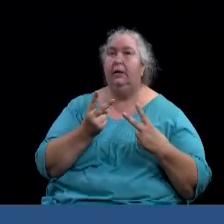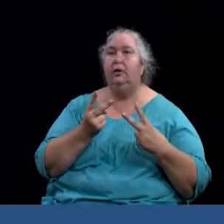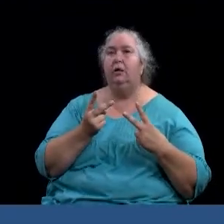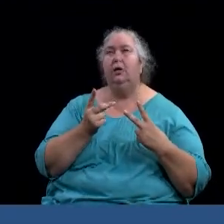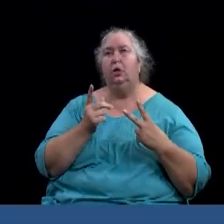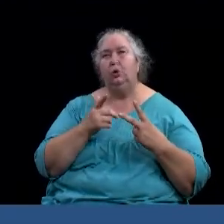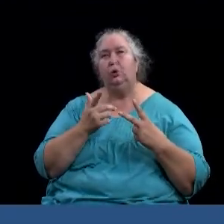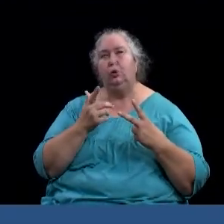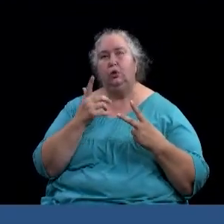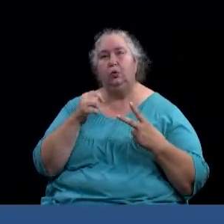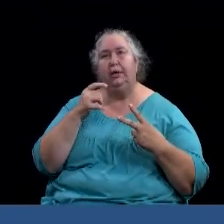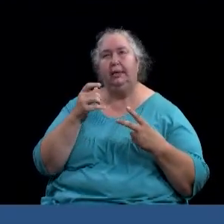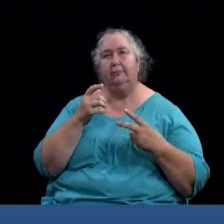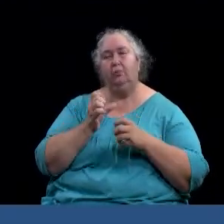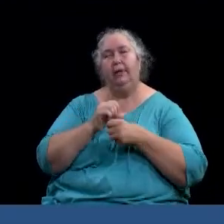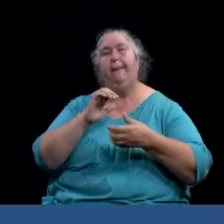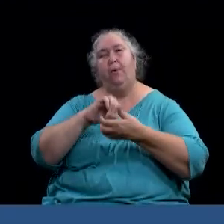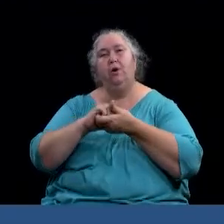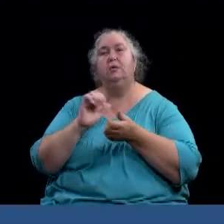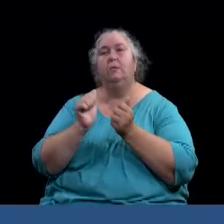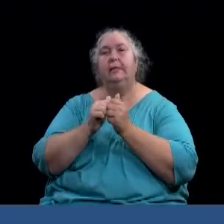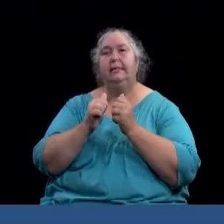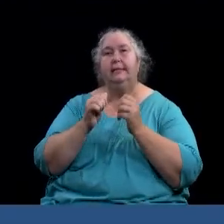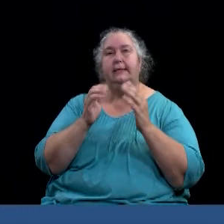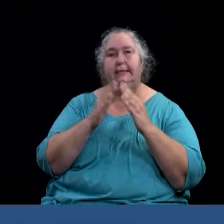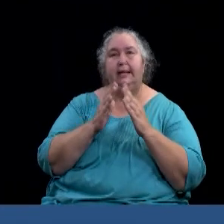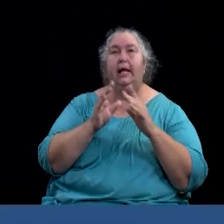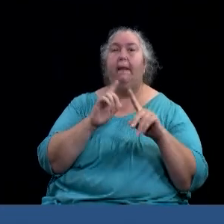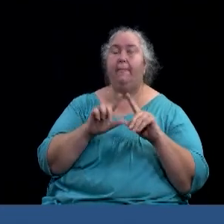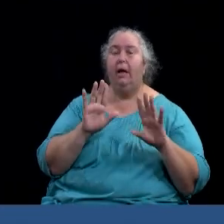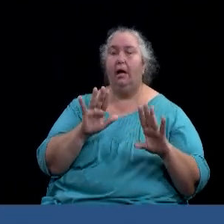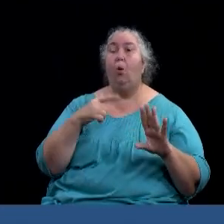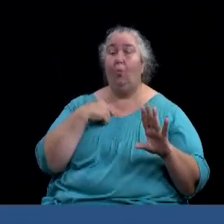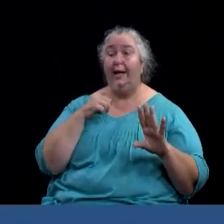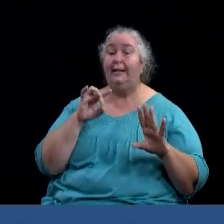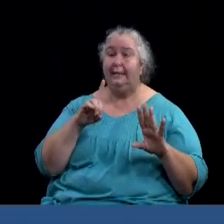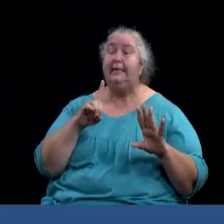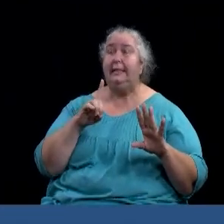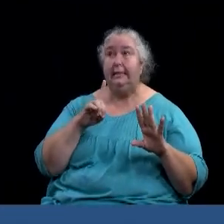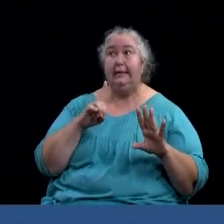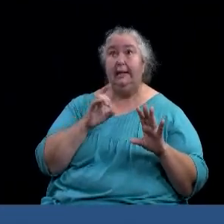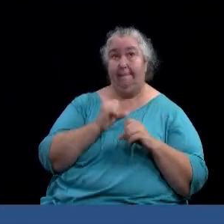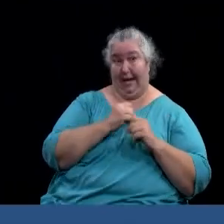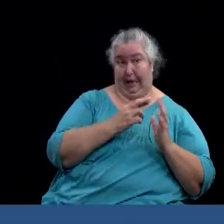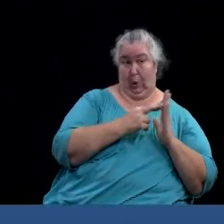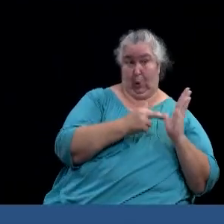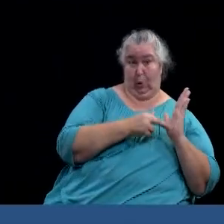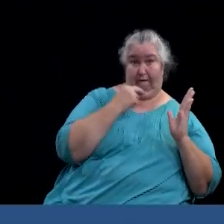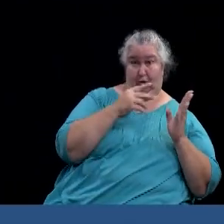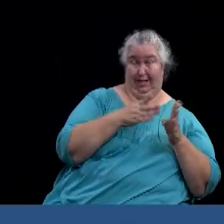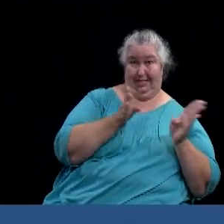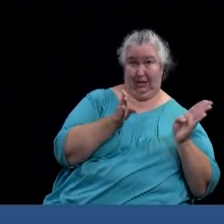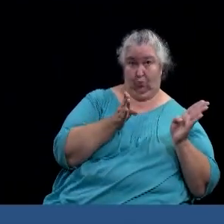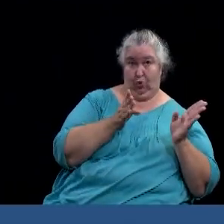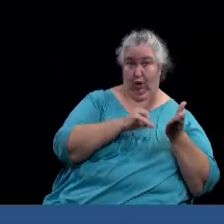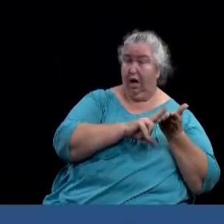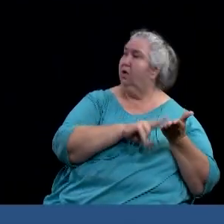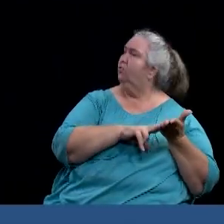did want to say that we did make it a stipulation for our general contractor choice. You must choose a minimum of 60%